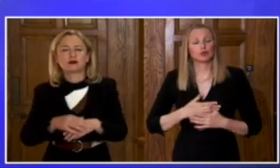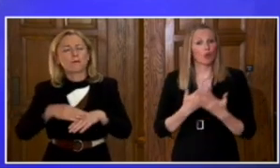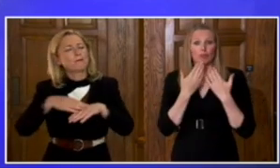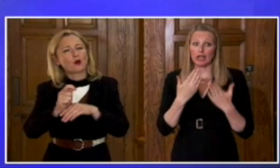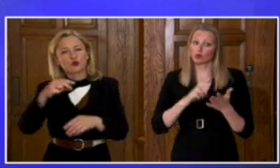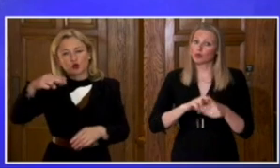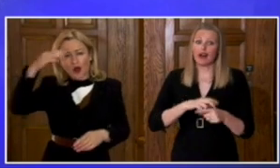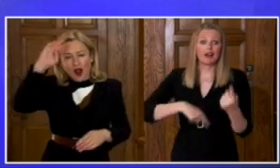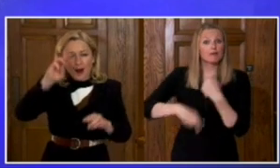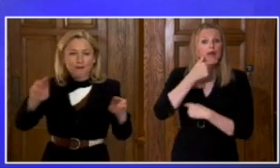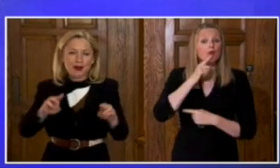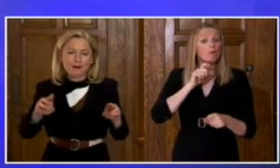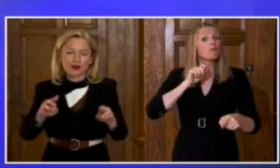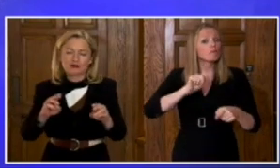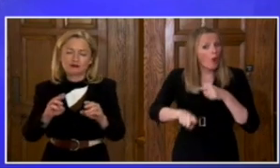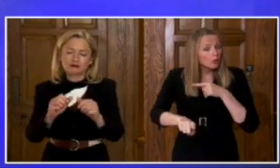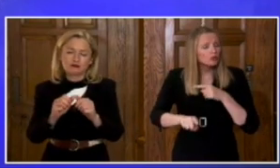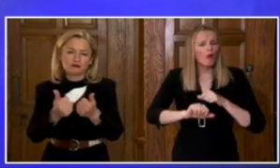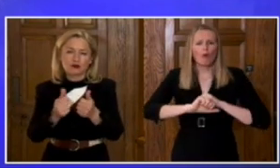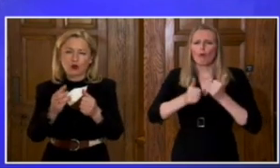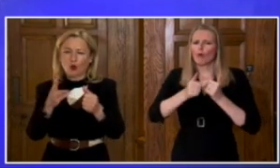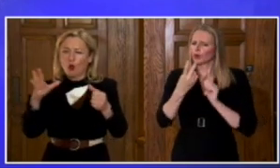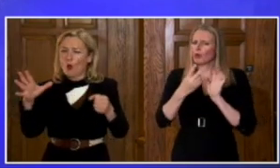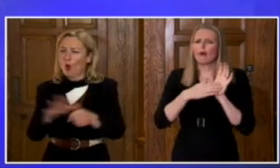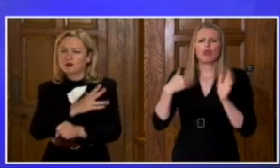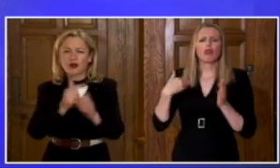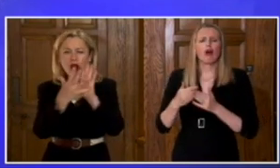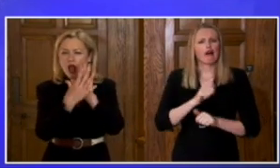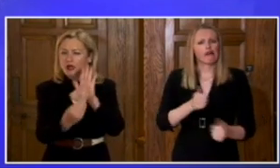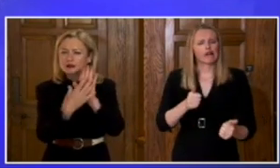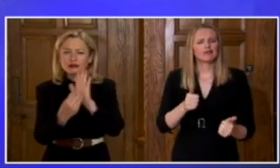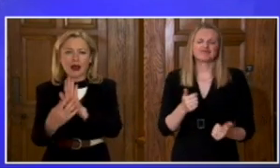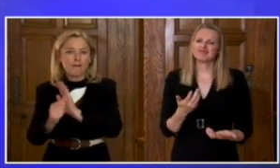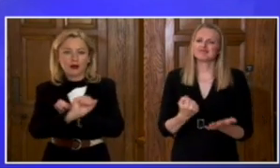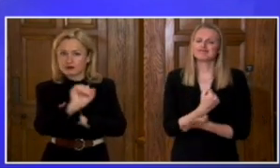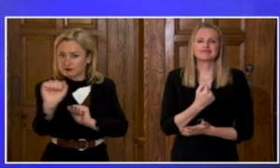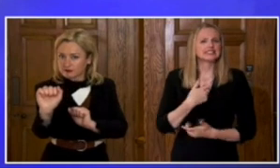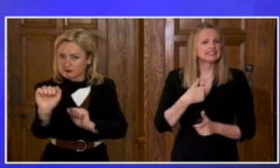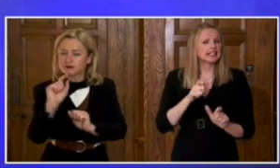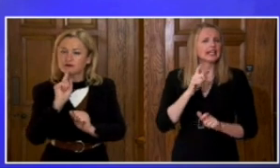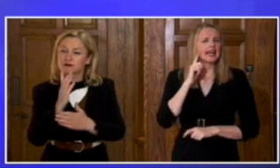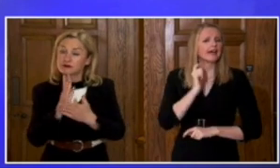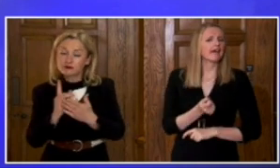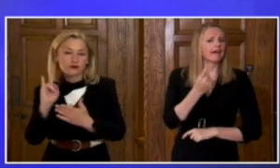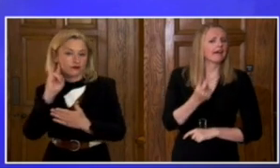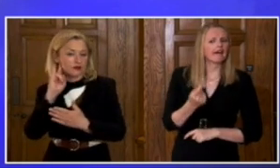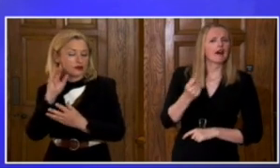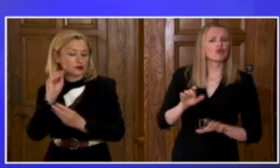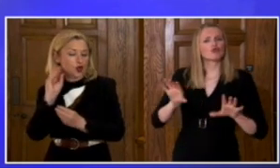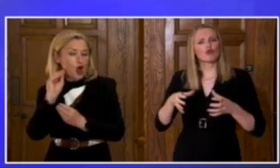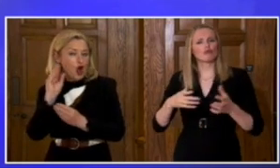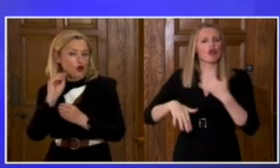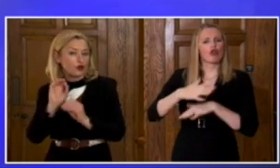have been exemplary over this past 2 months, although we are still hearing too many anecdotal reports of groups of